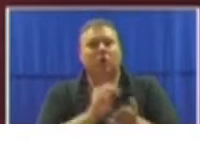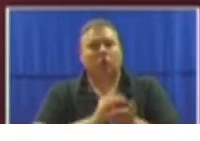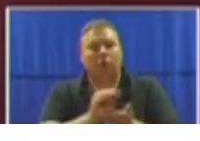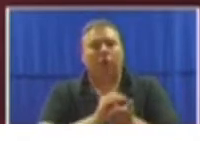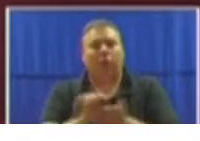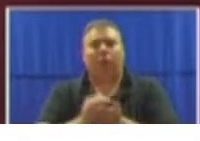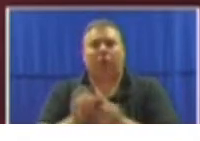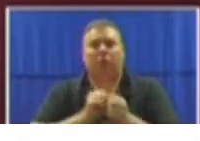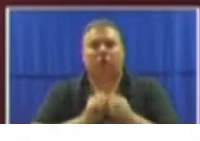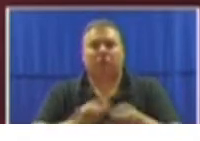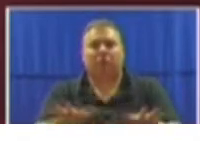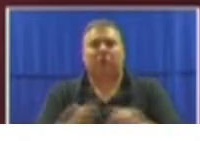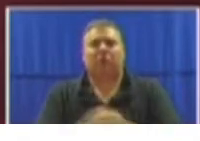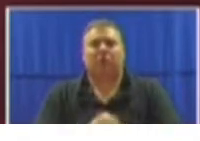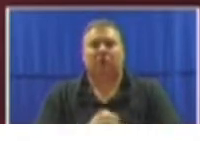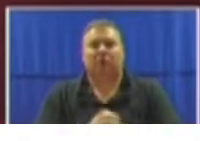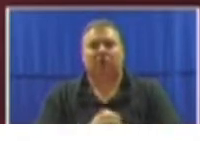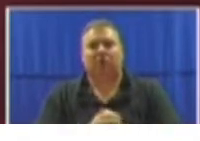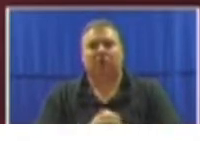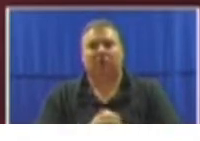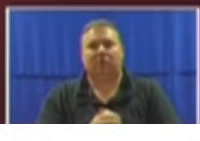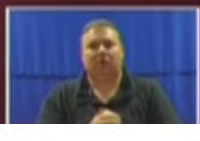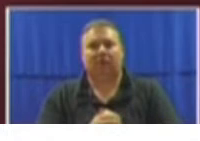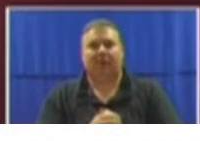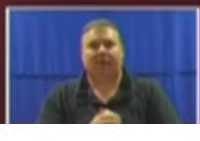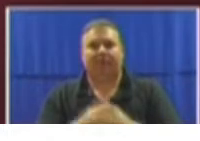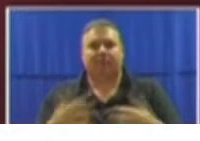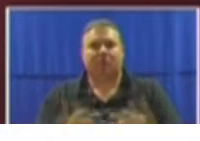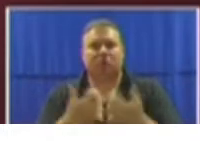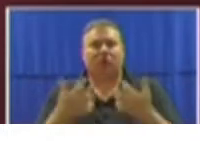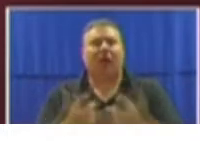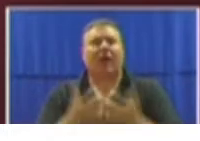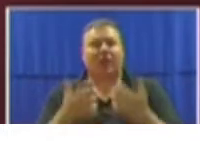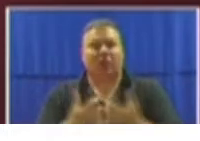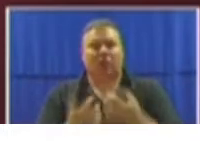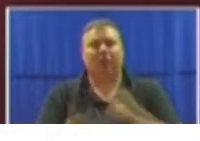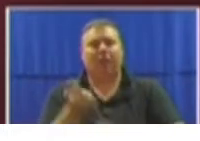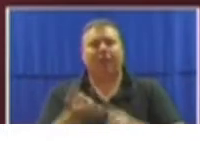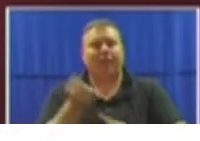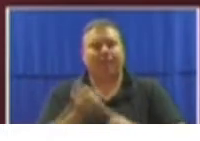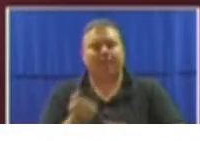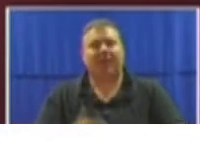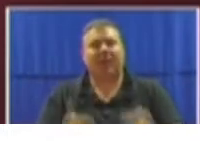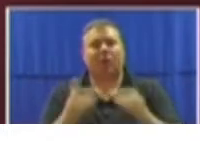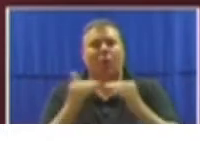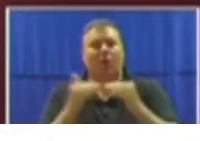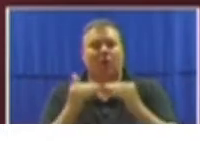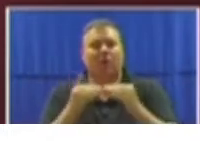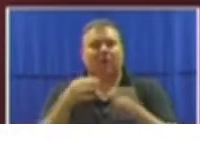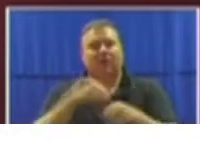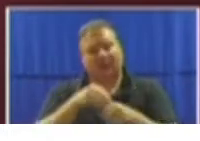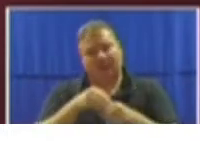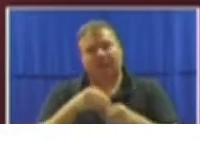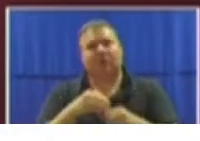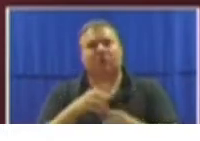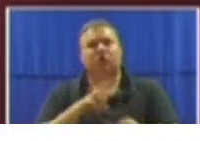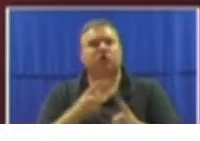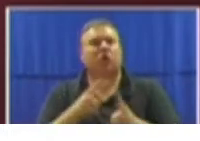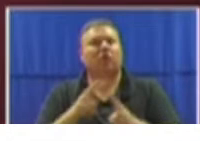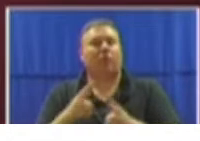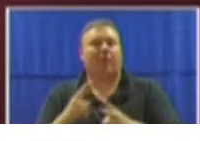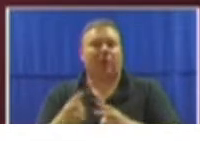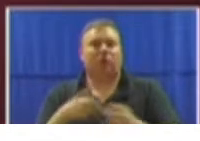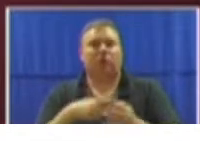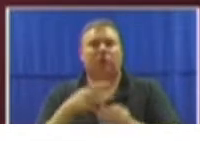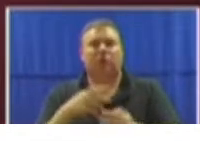along egalitarian lines. The challenge of achieving equality within this transformation project involves